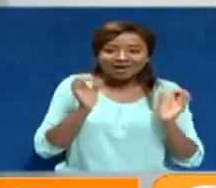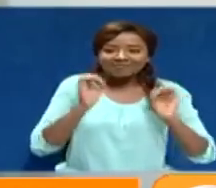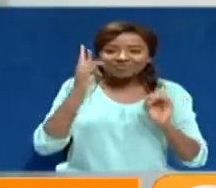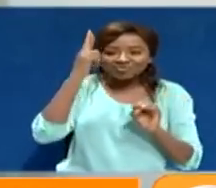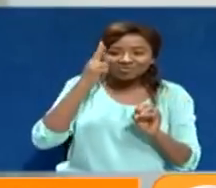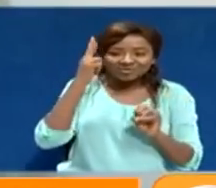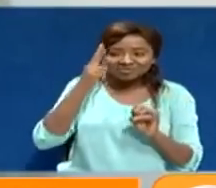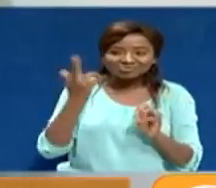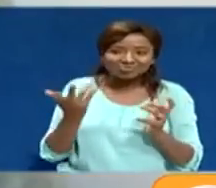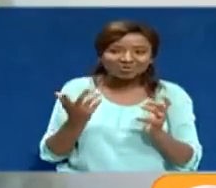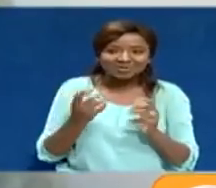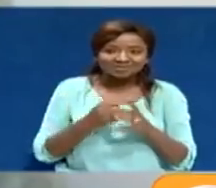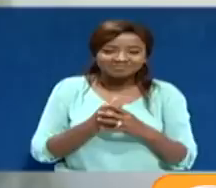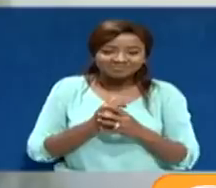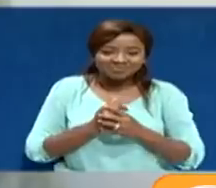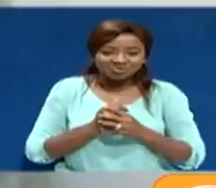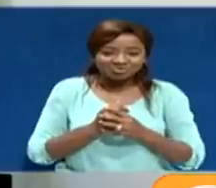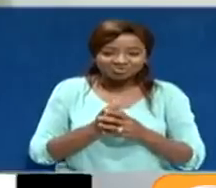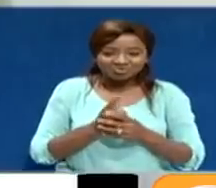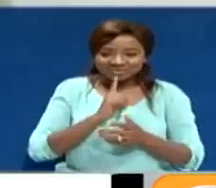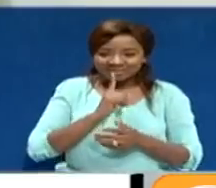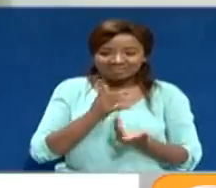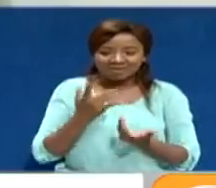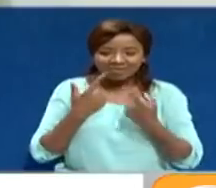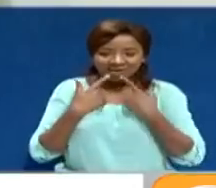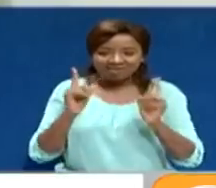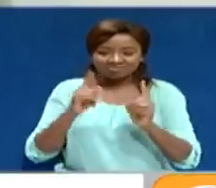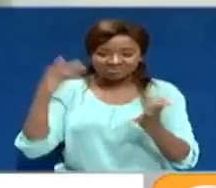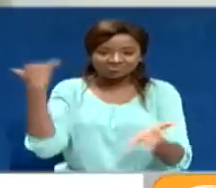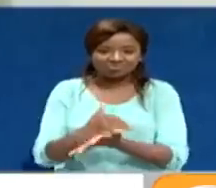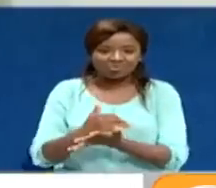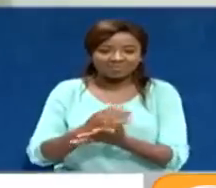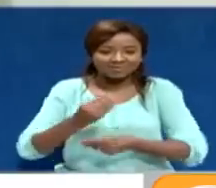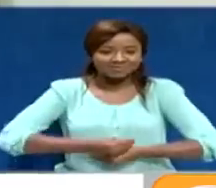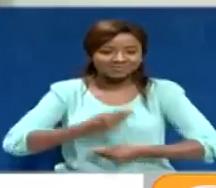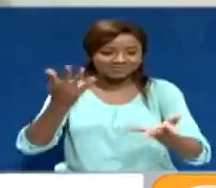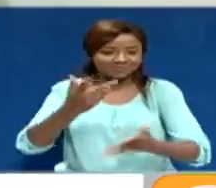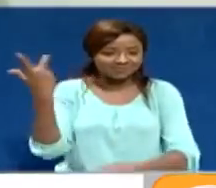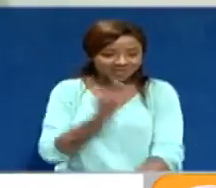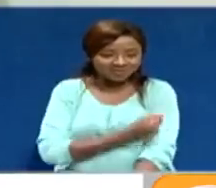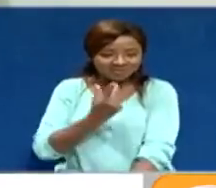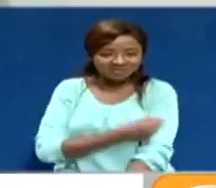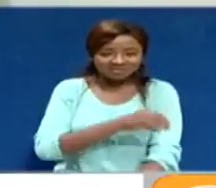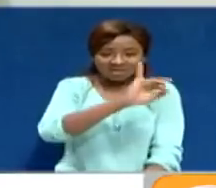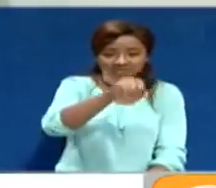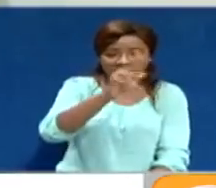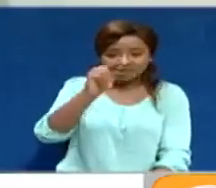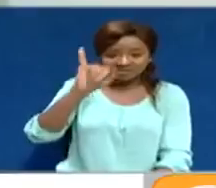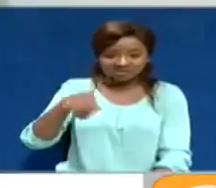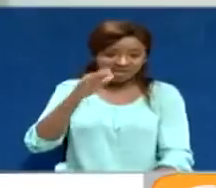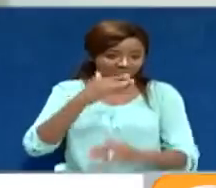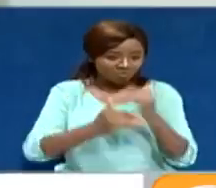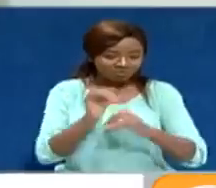advise for pausing or stopping of the Johnson & Johnson vaccination process